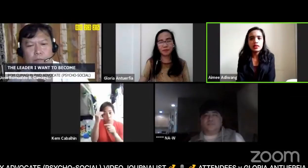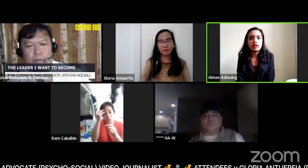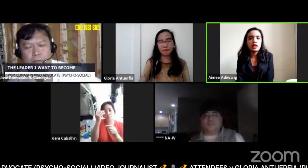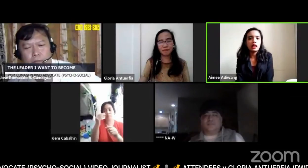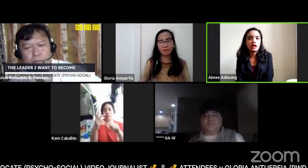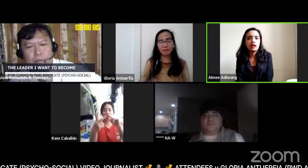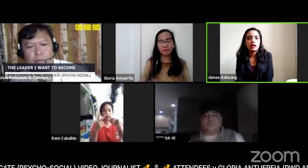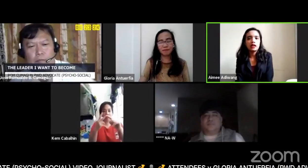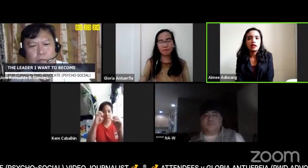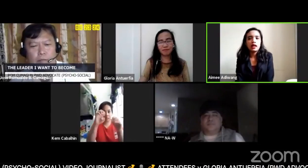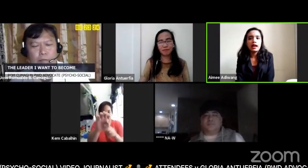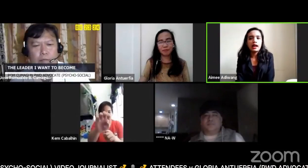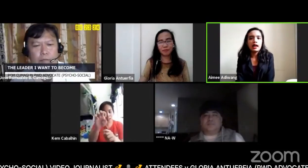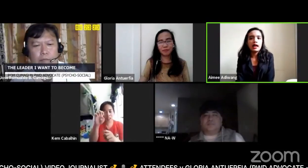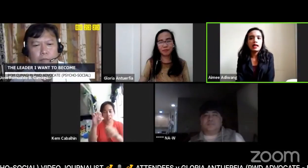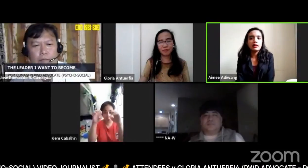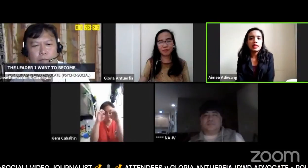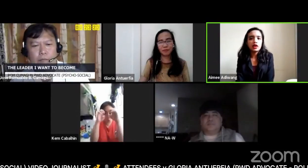identities.